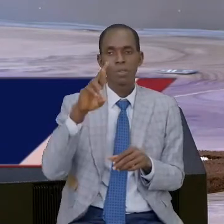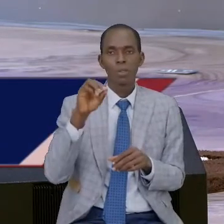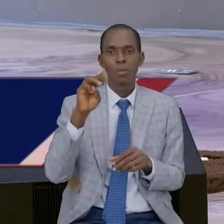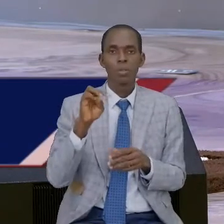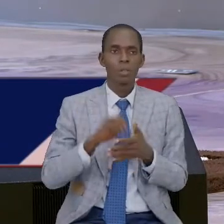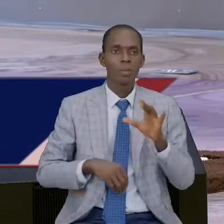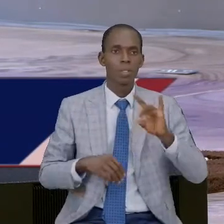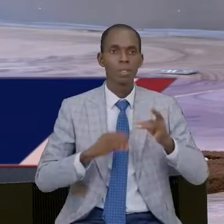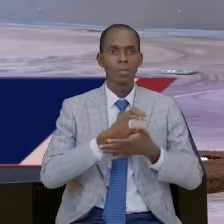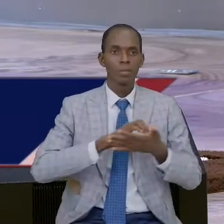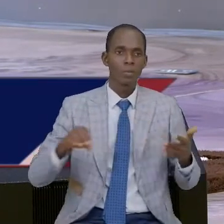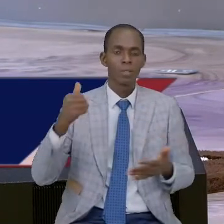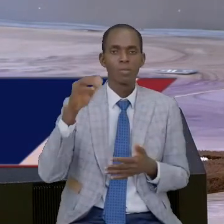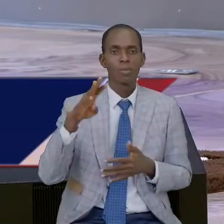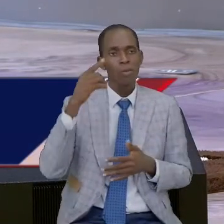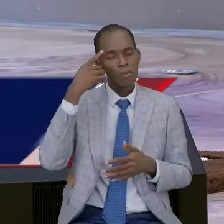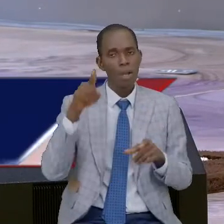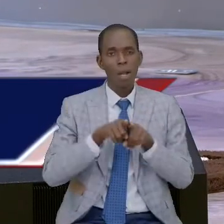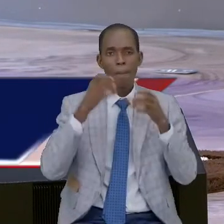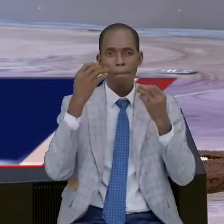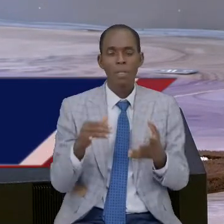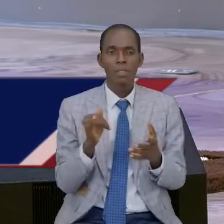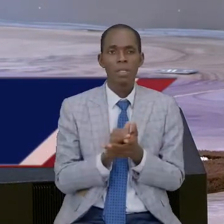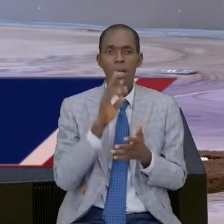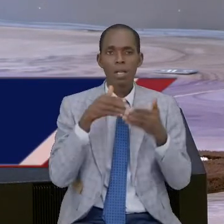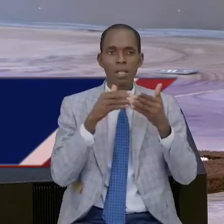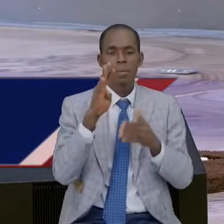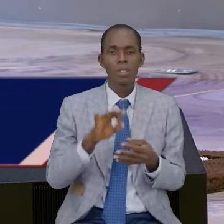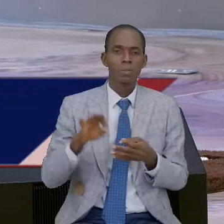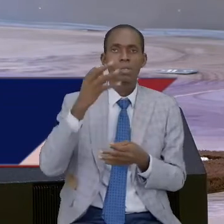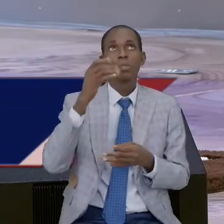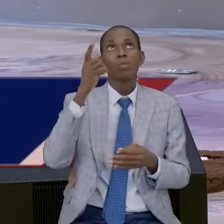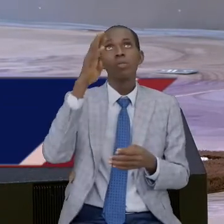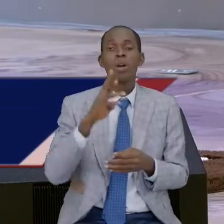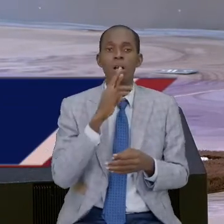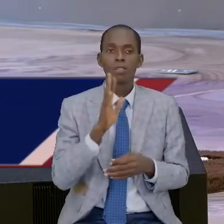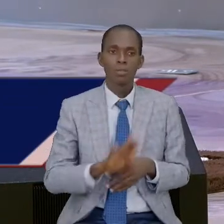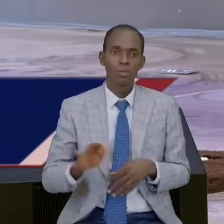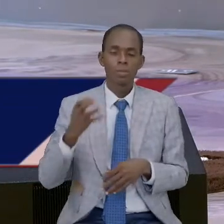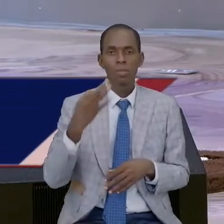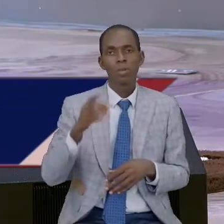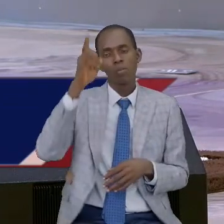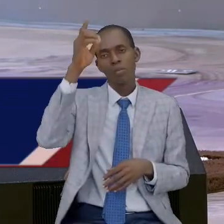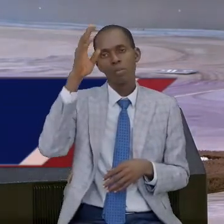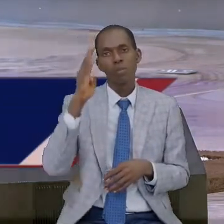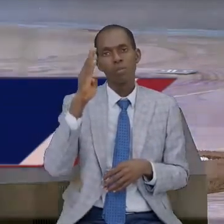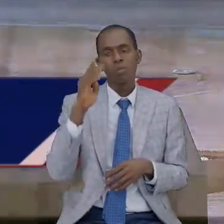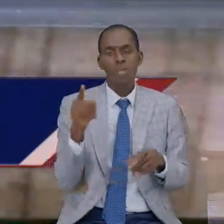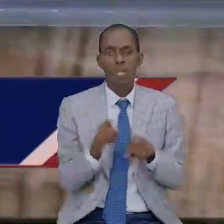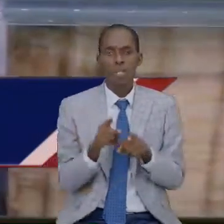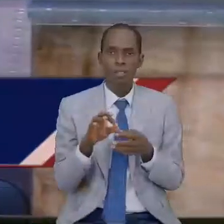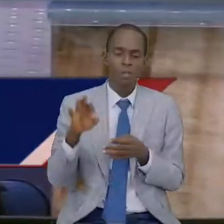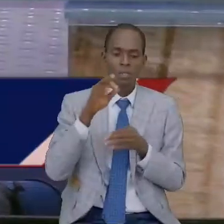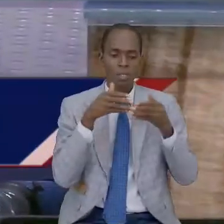are led by the Spirit of God, they are the sons of God. That's what we inherit. As the